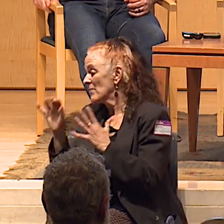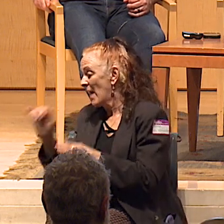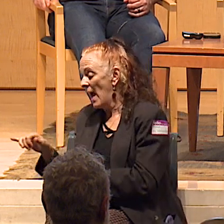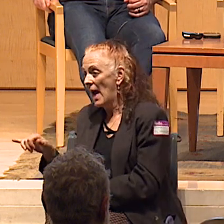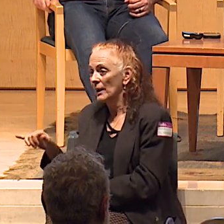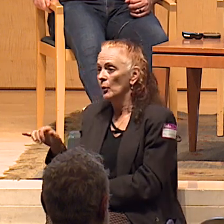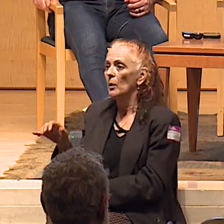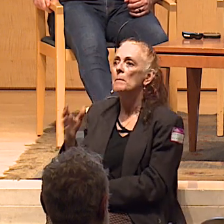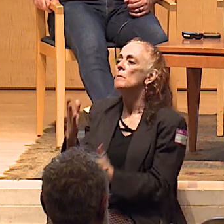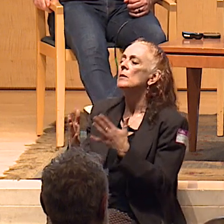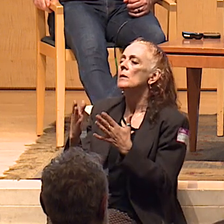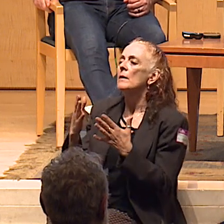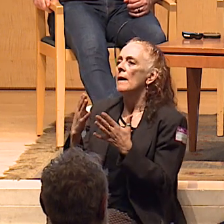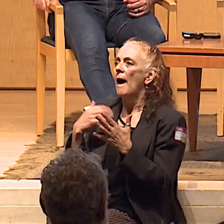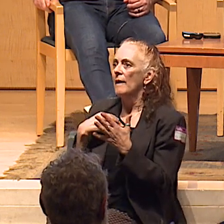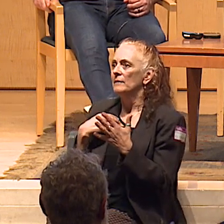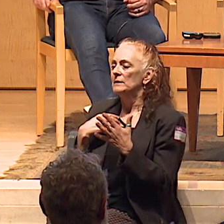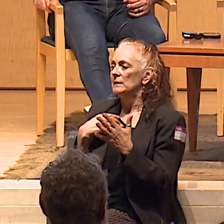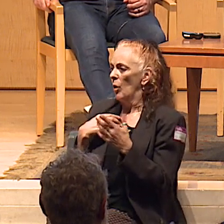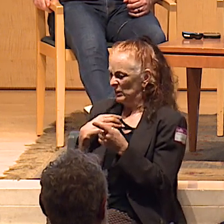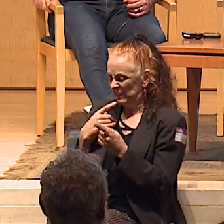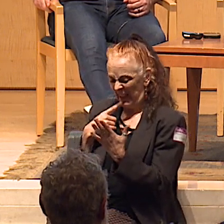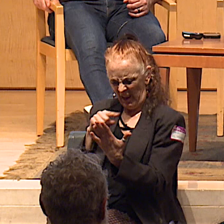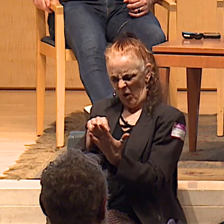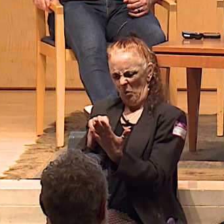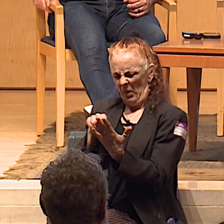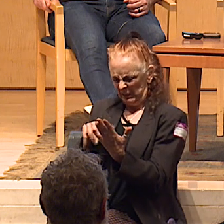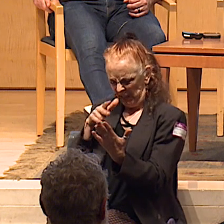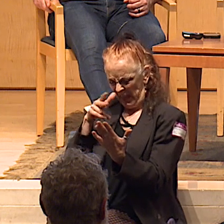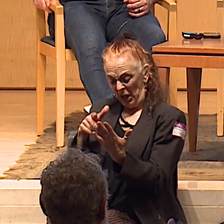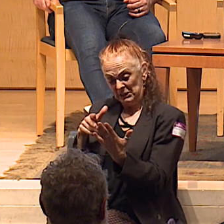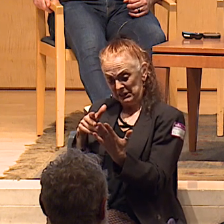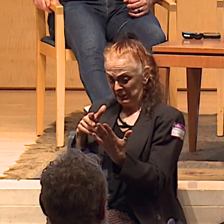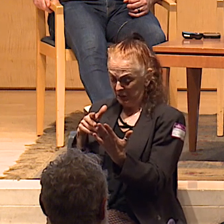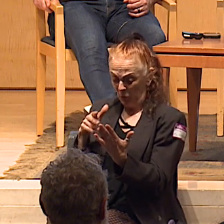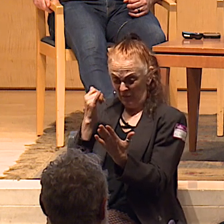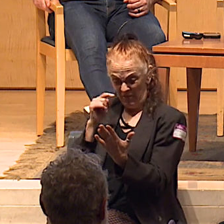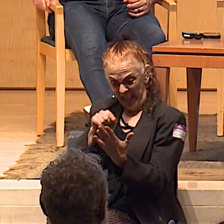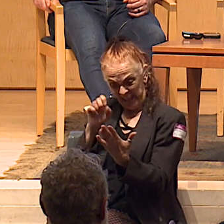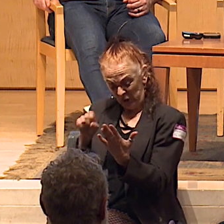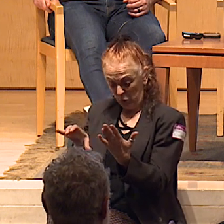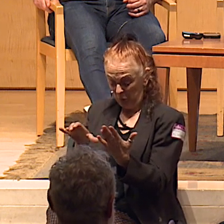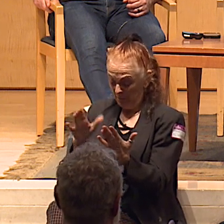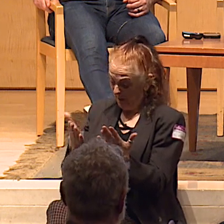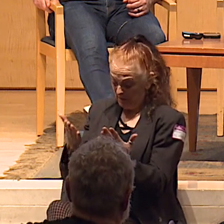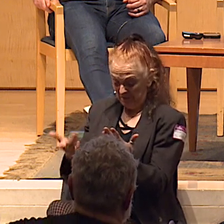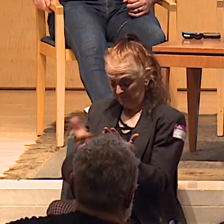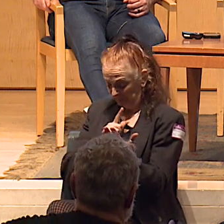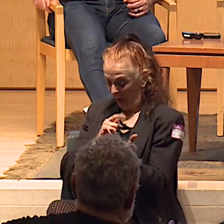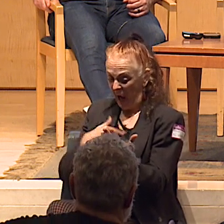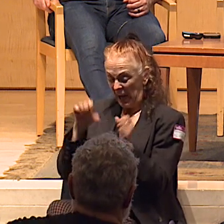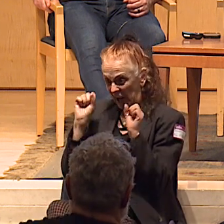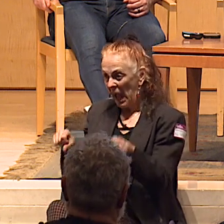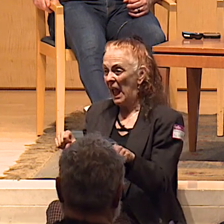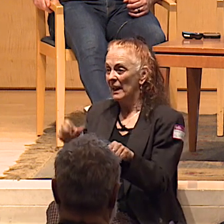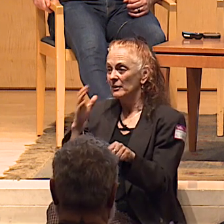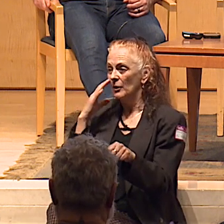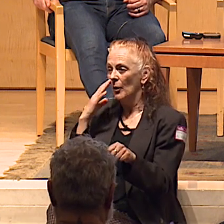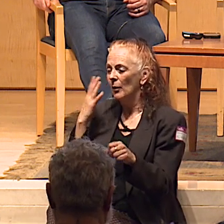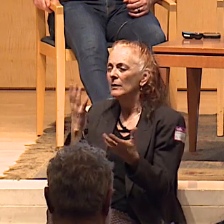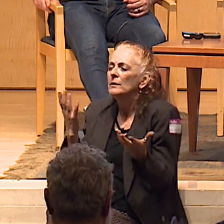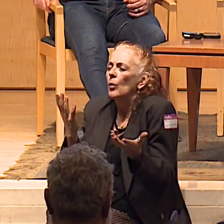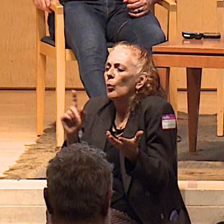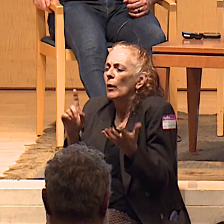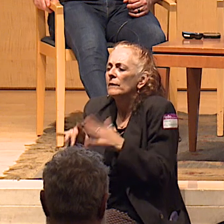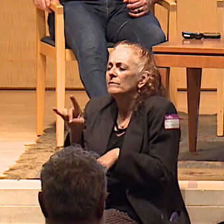find something in myself to put it forward. Smut Peller is sometimes where I turn to, right? I love that work. But where are you